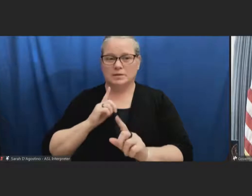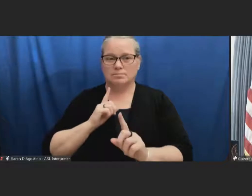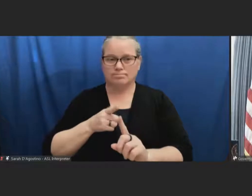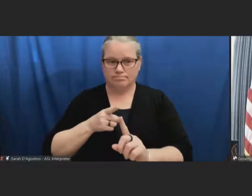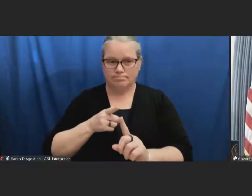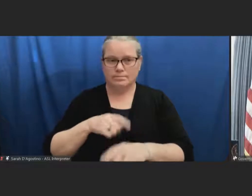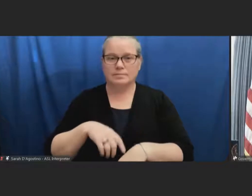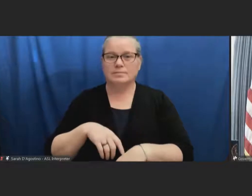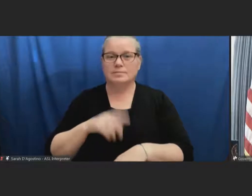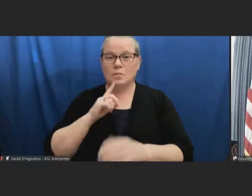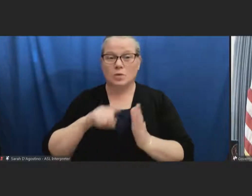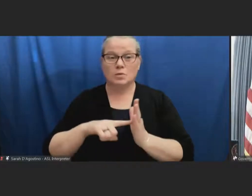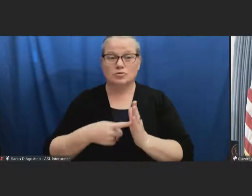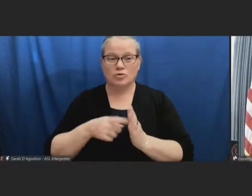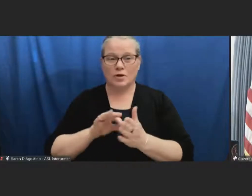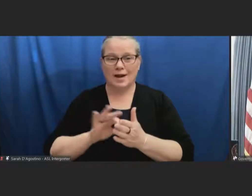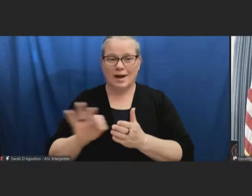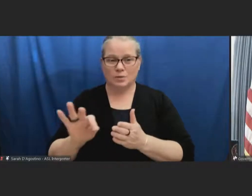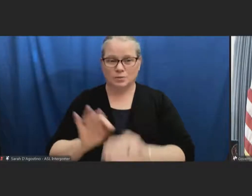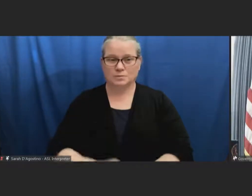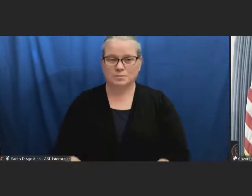the countdown.